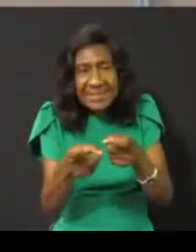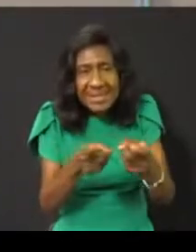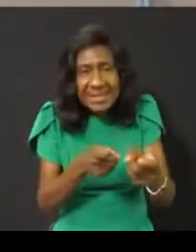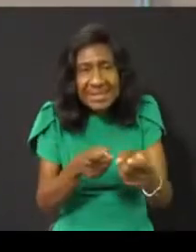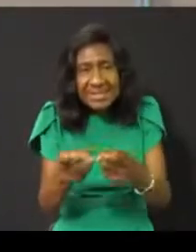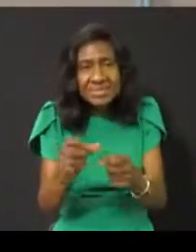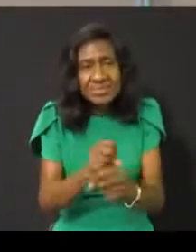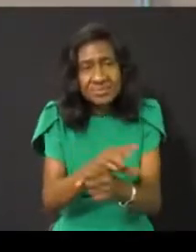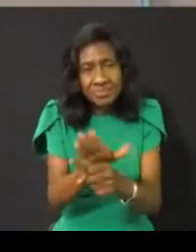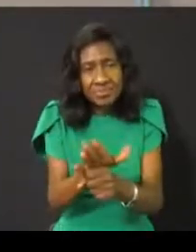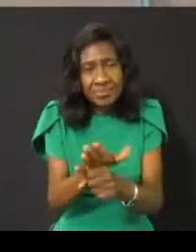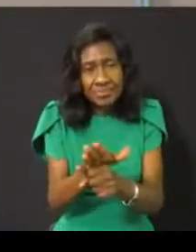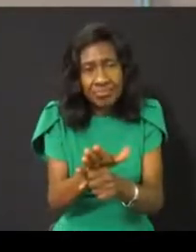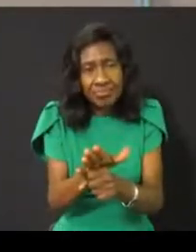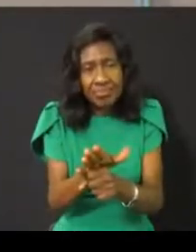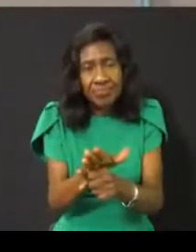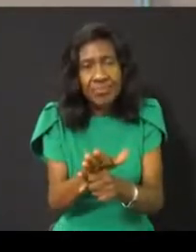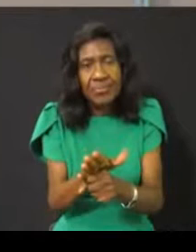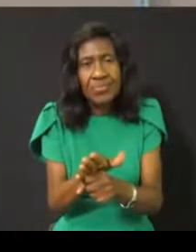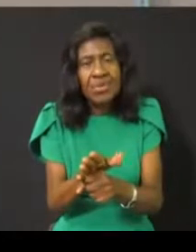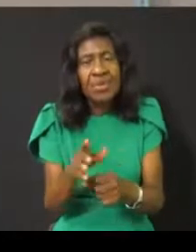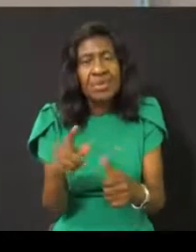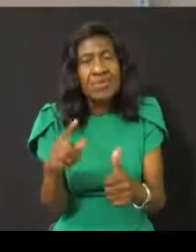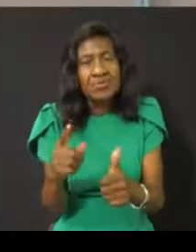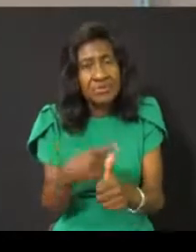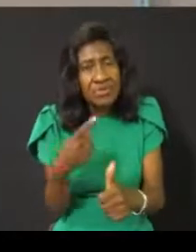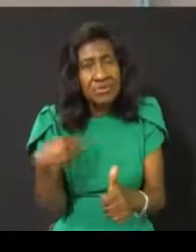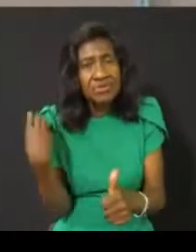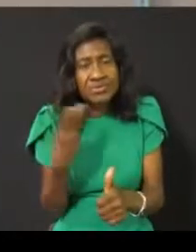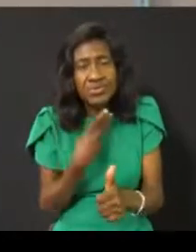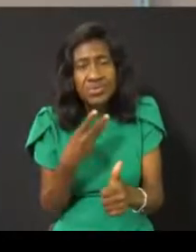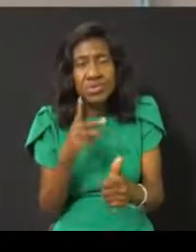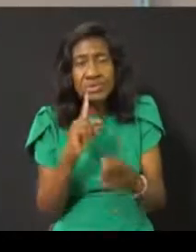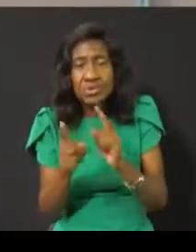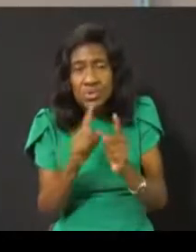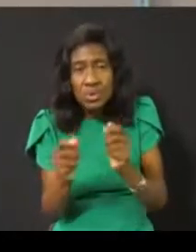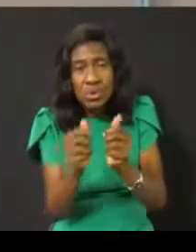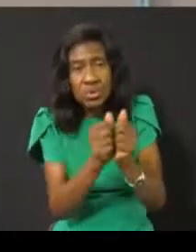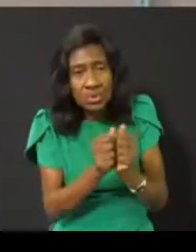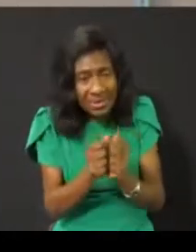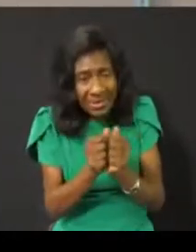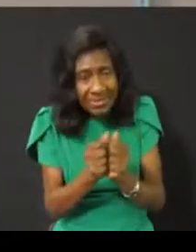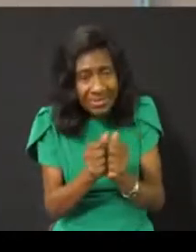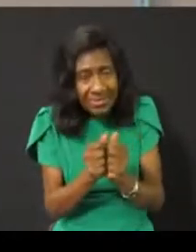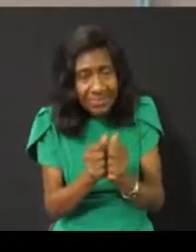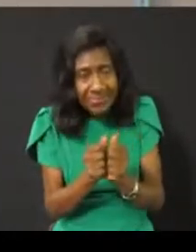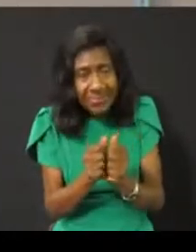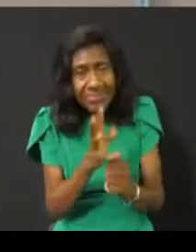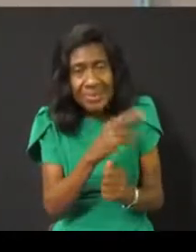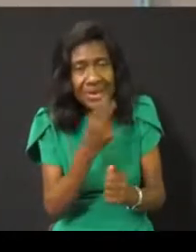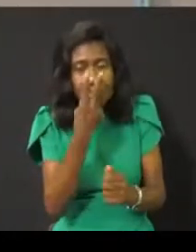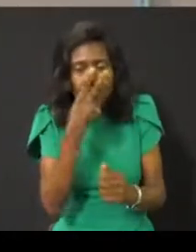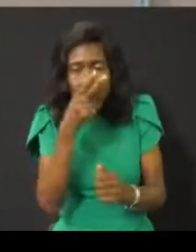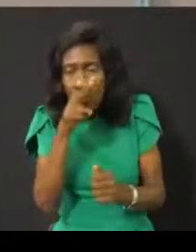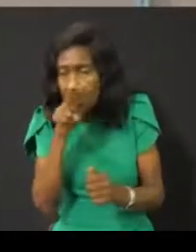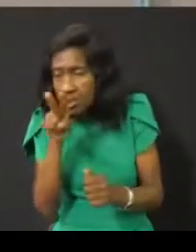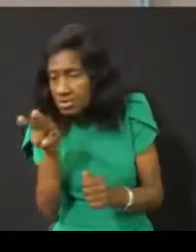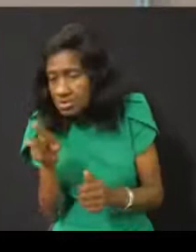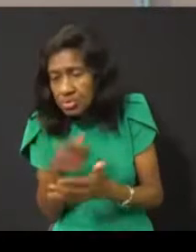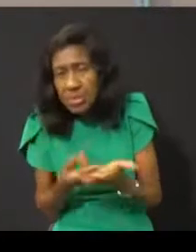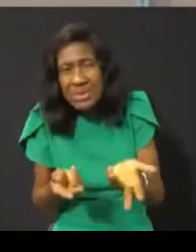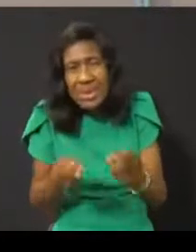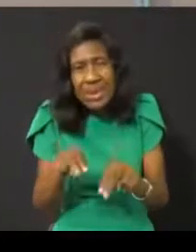to consult and collaborate has allowed us to review the lessons learned from other countries and incorporate the